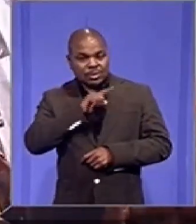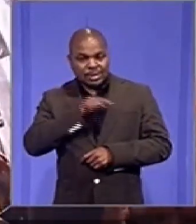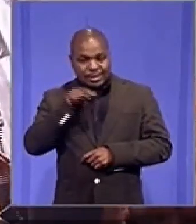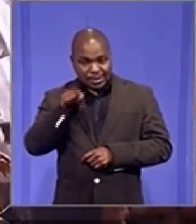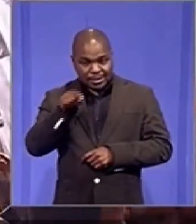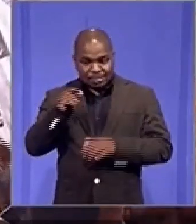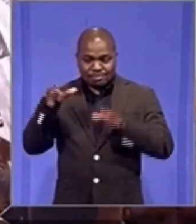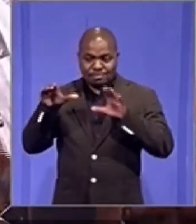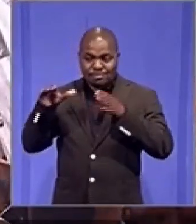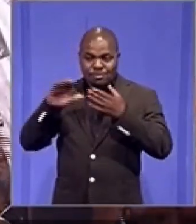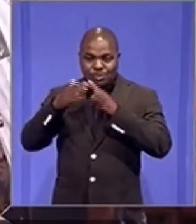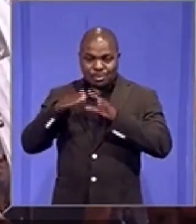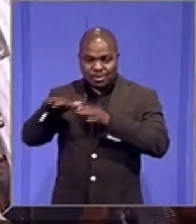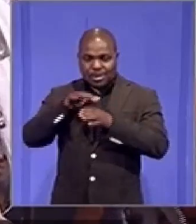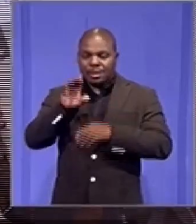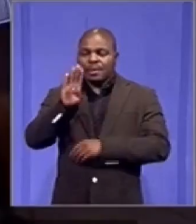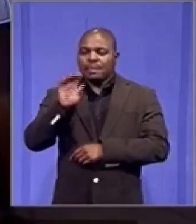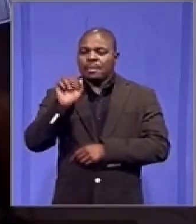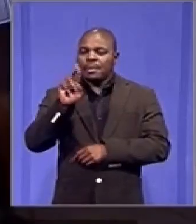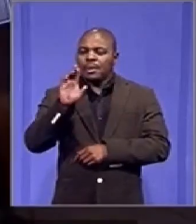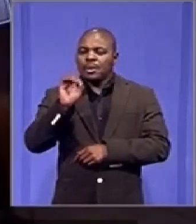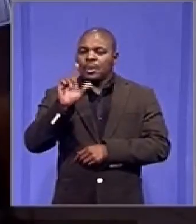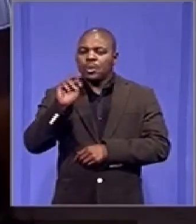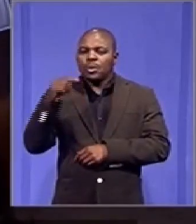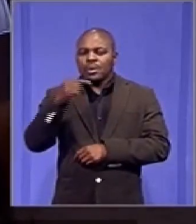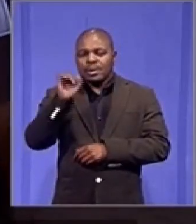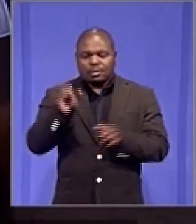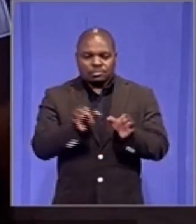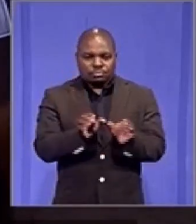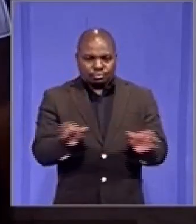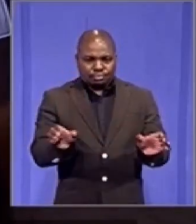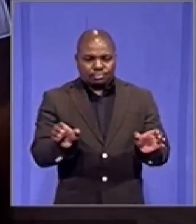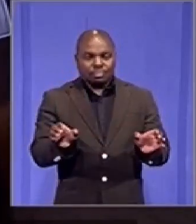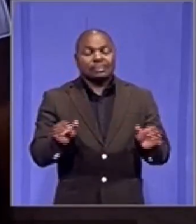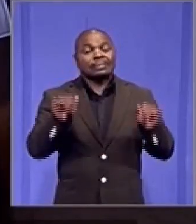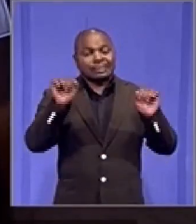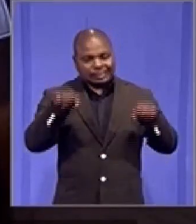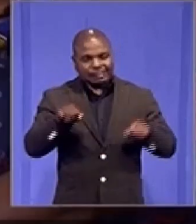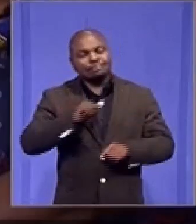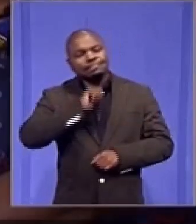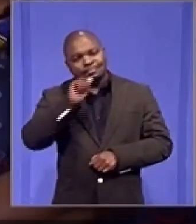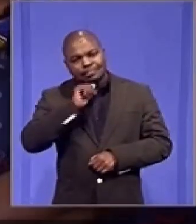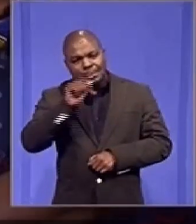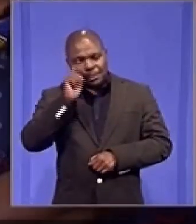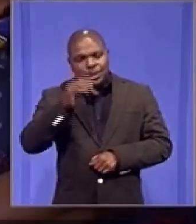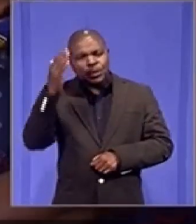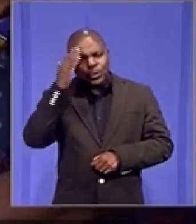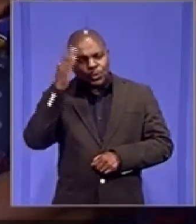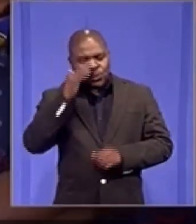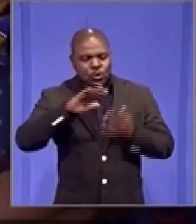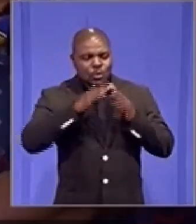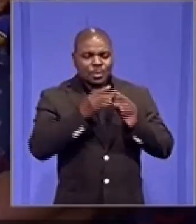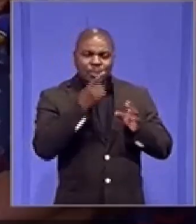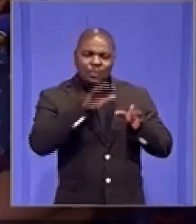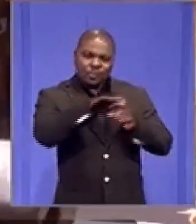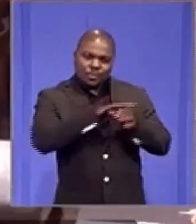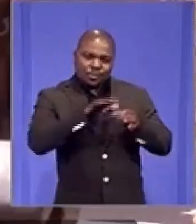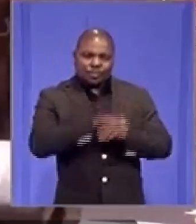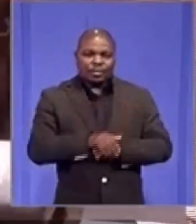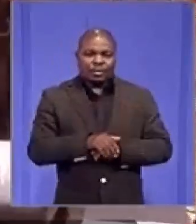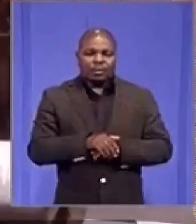serolong barolong ka kakaretso le ga ba kgaogane ba itse gore kana ke tšhaba e le nosi. Badiragatsi